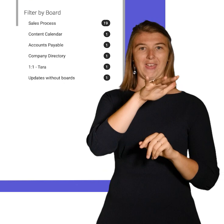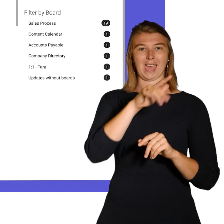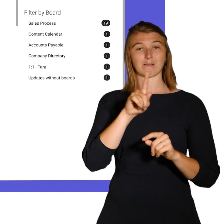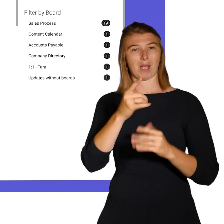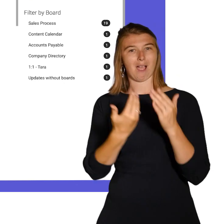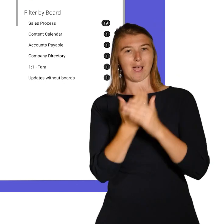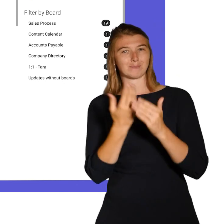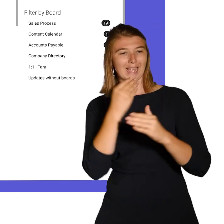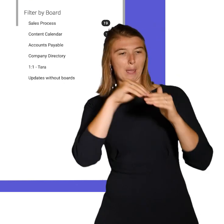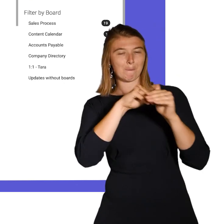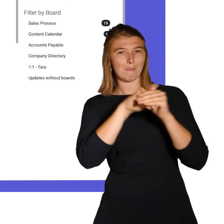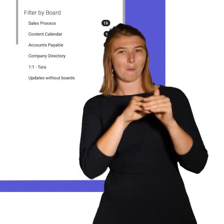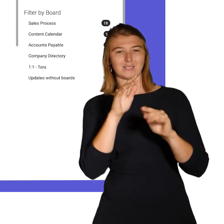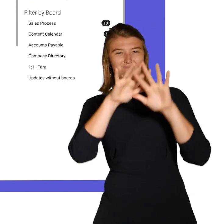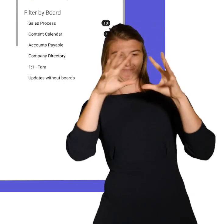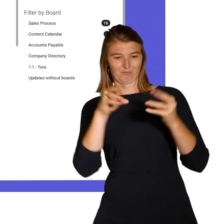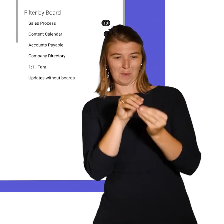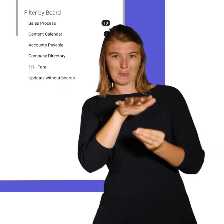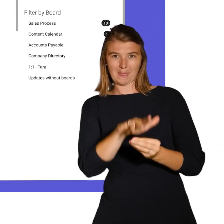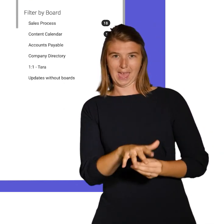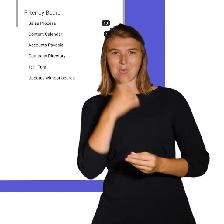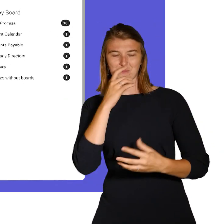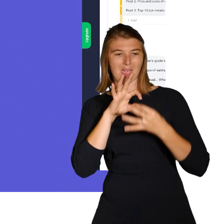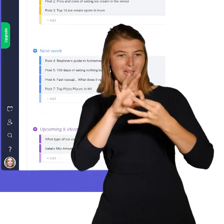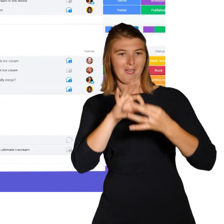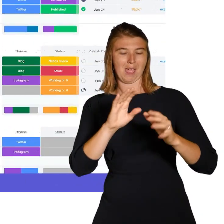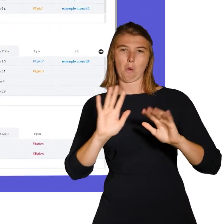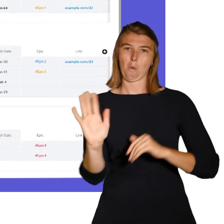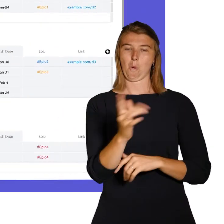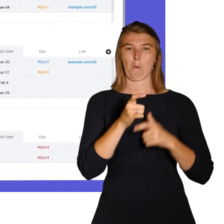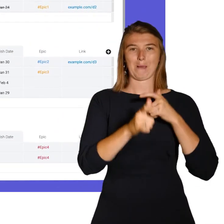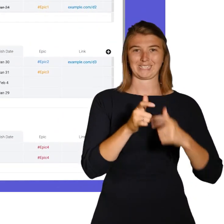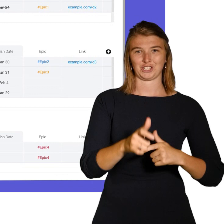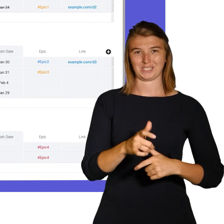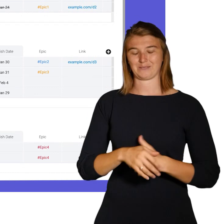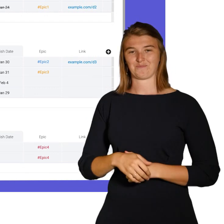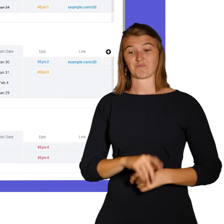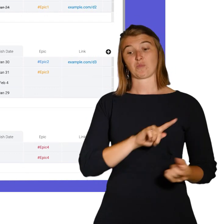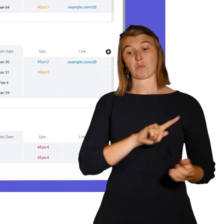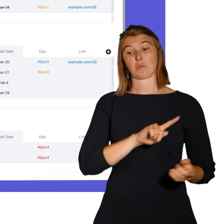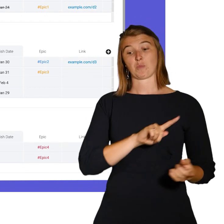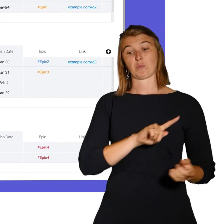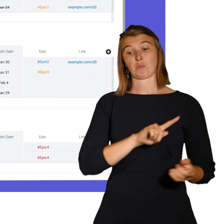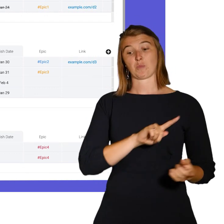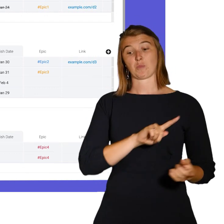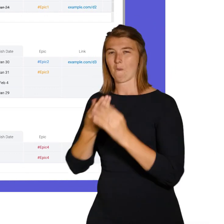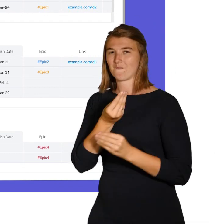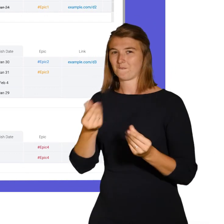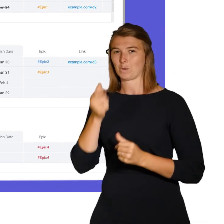all messages in one location. Let's jump back to our board as I have a few more tips to help you communicate like a